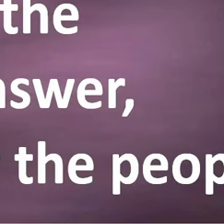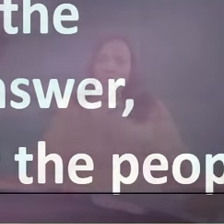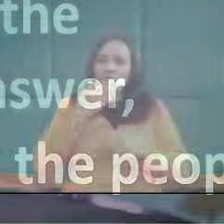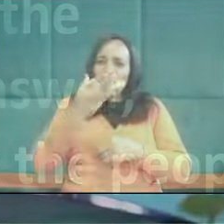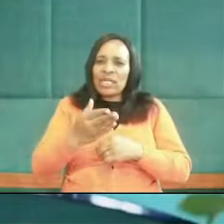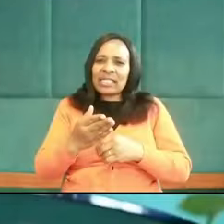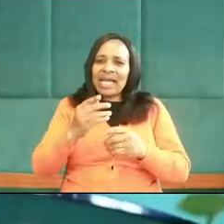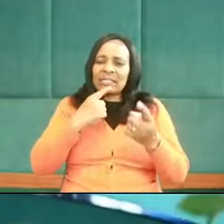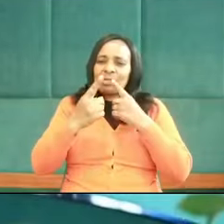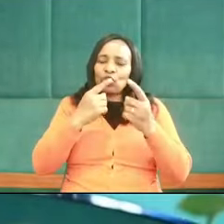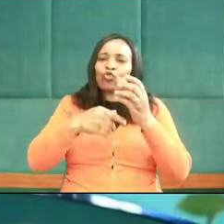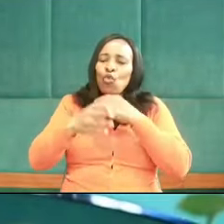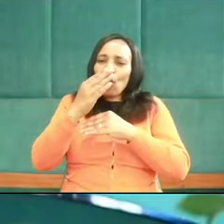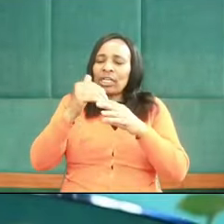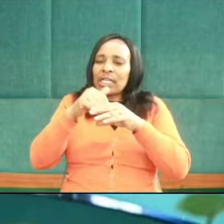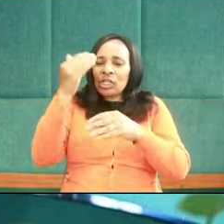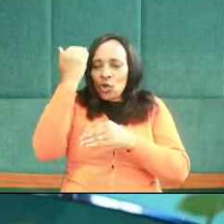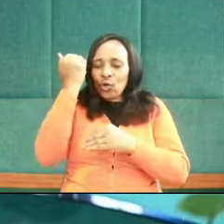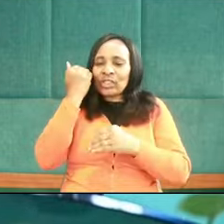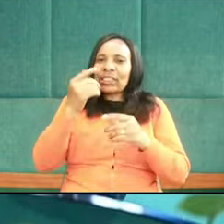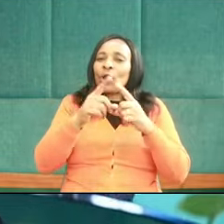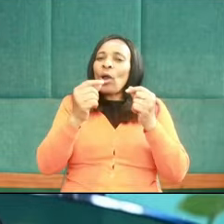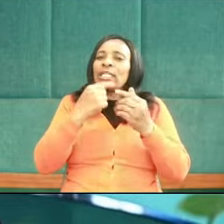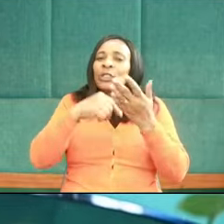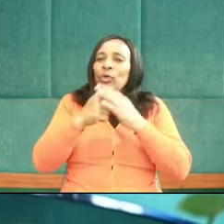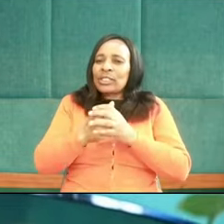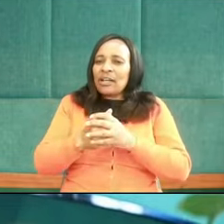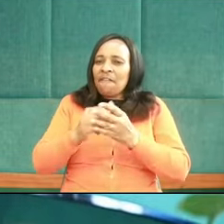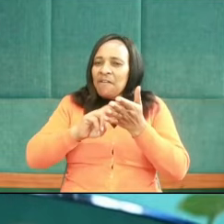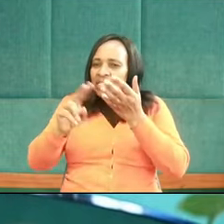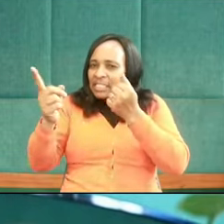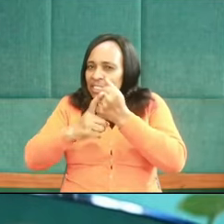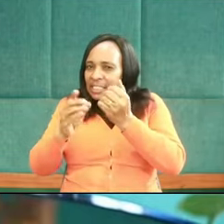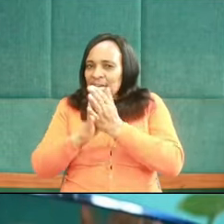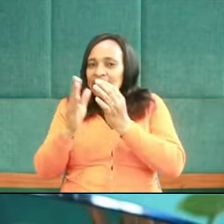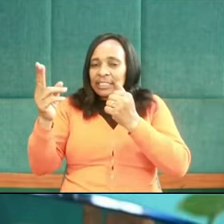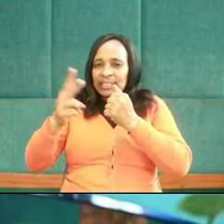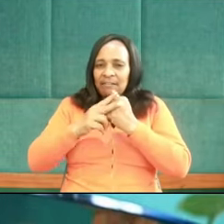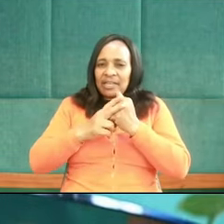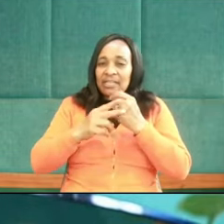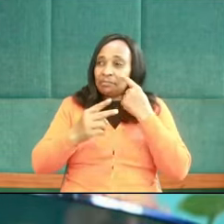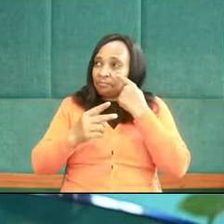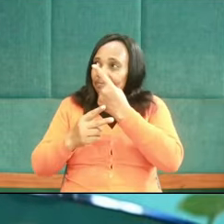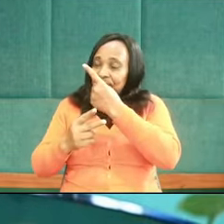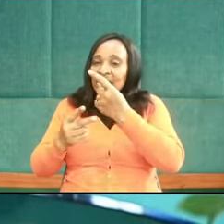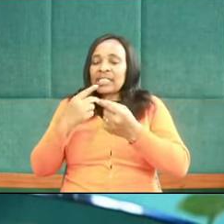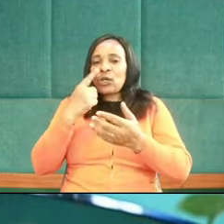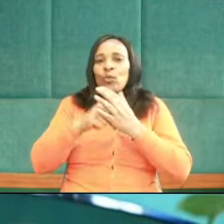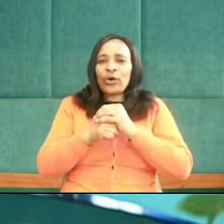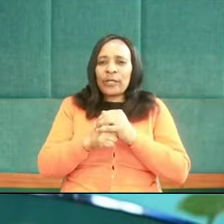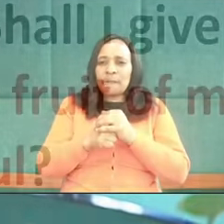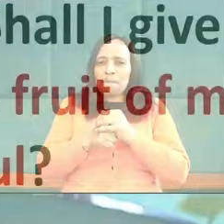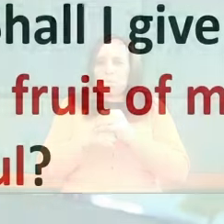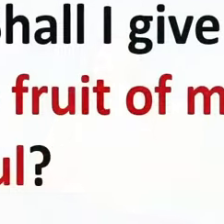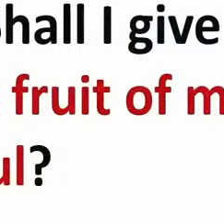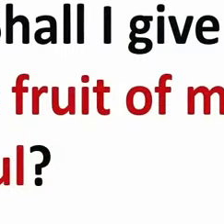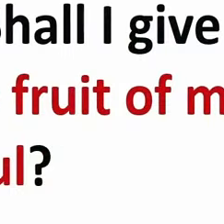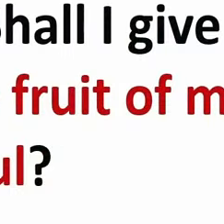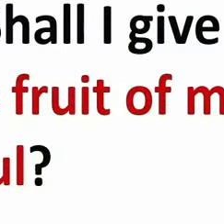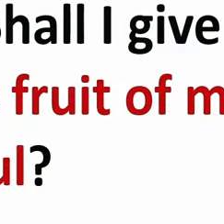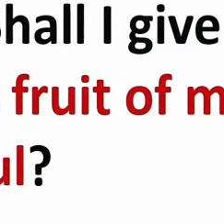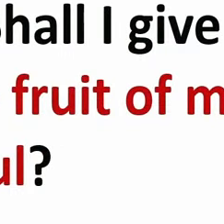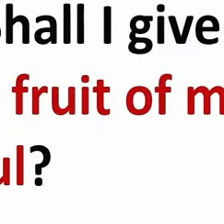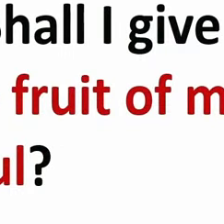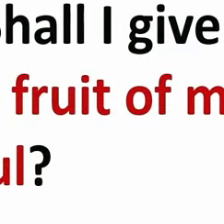speaking to God now in quote. Listen to what they say in verses 6 and 7. They say, with what shall I come